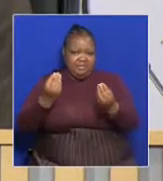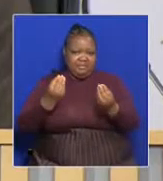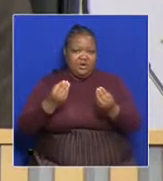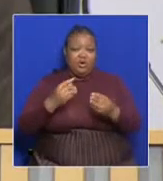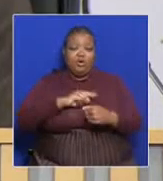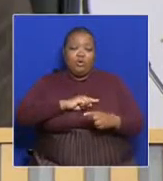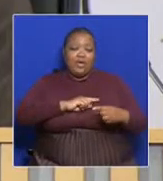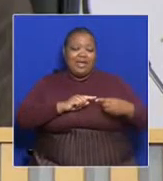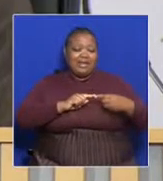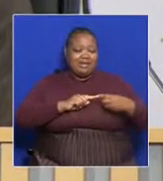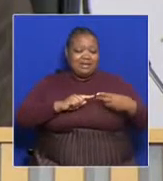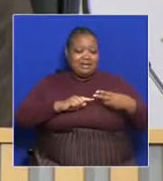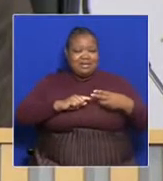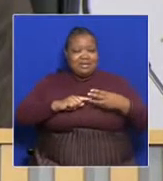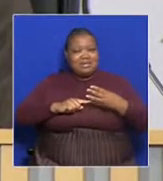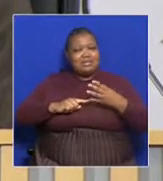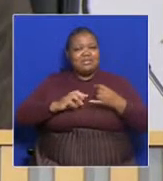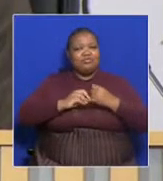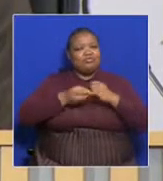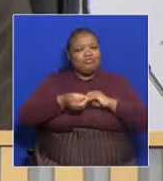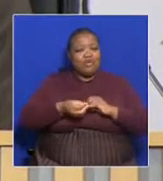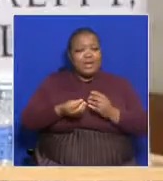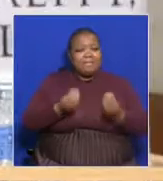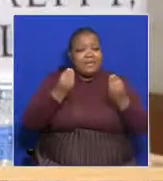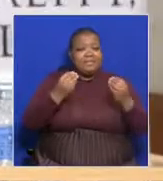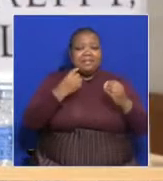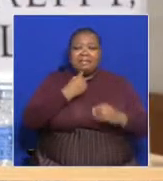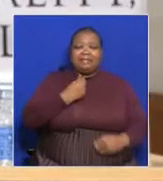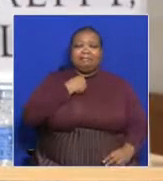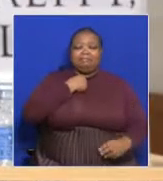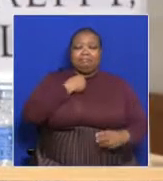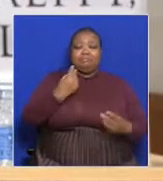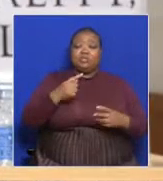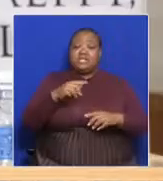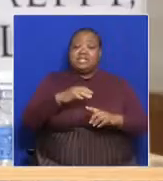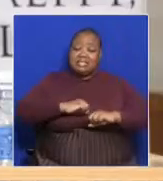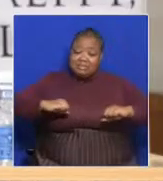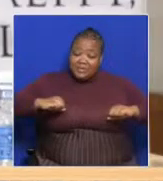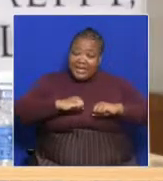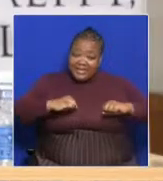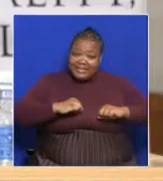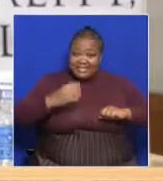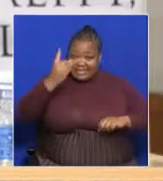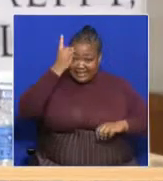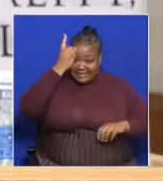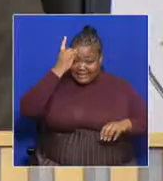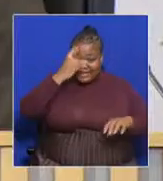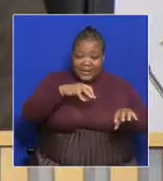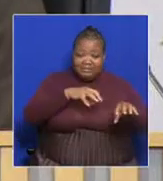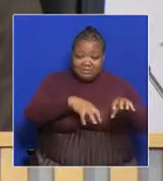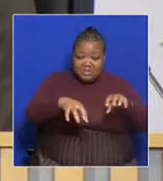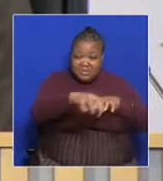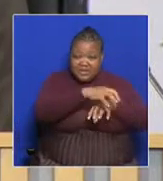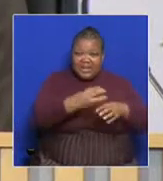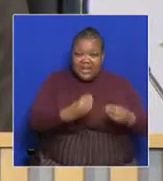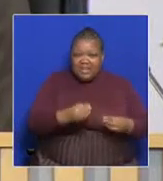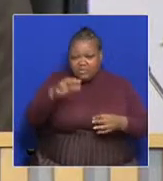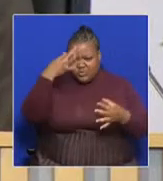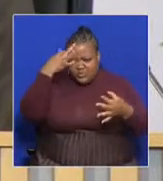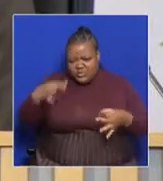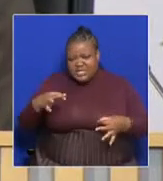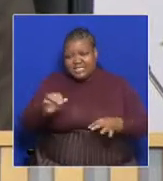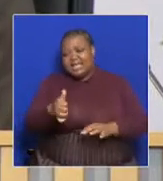in and around Durban. You chose to go elsewhere, to Port Shepstone in this case, on the advice